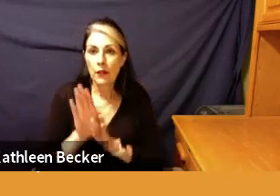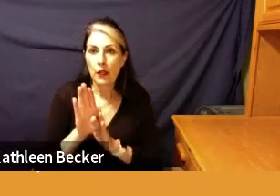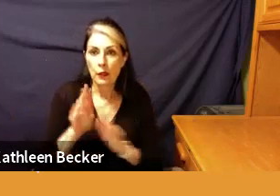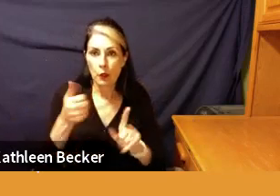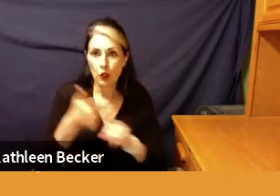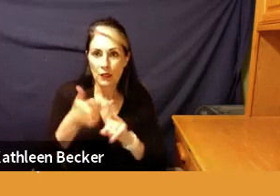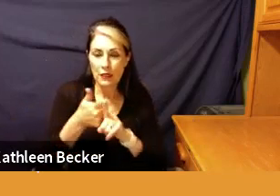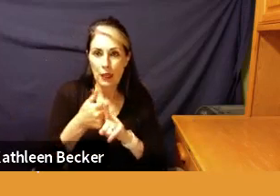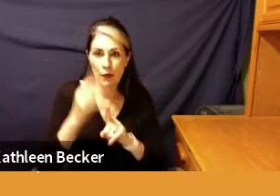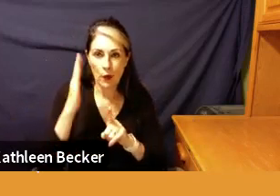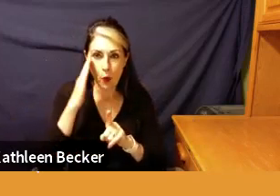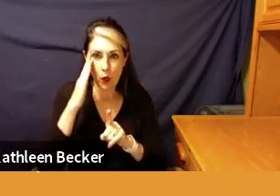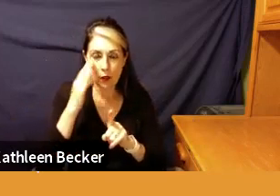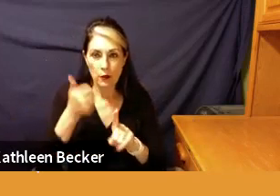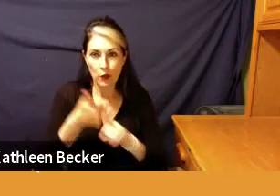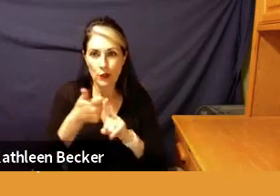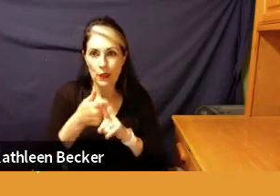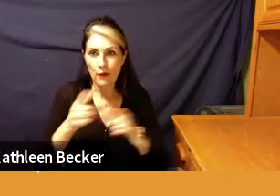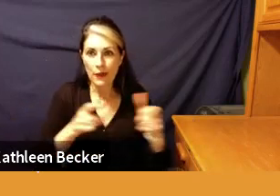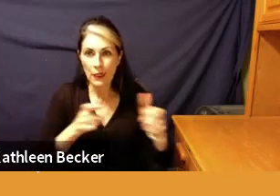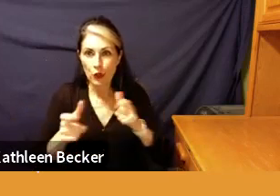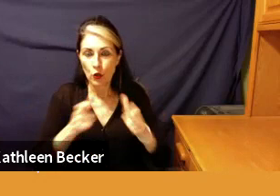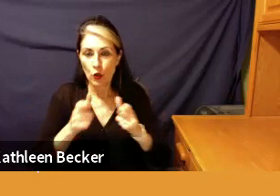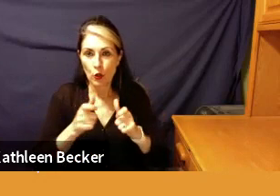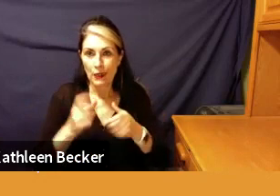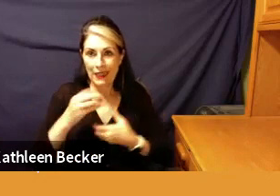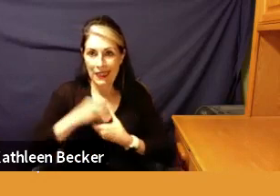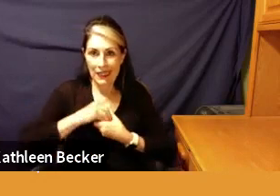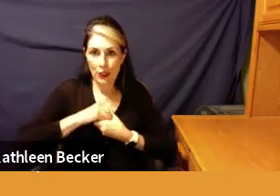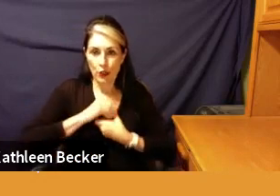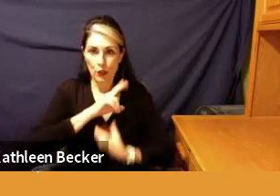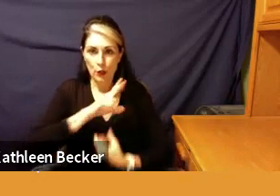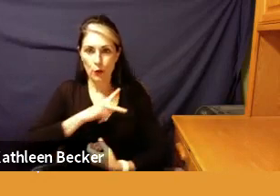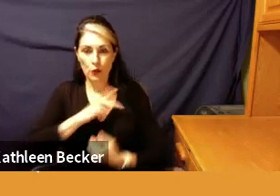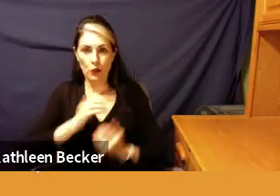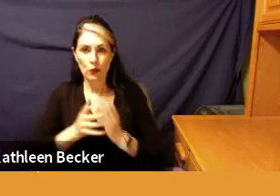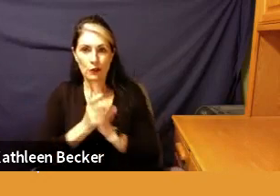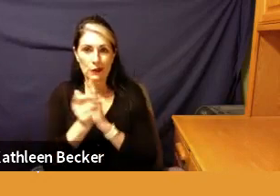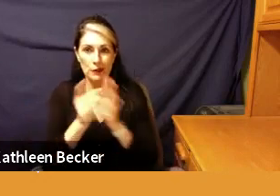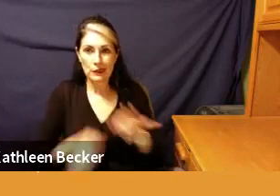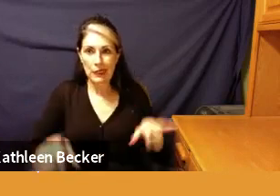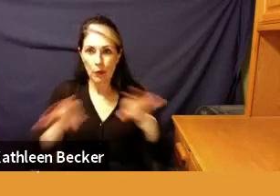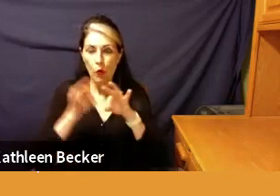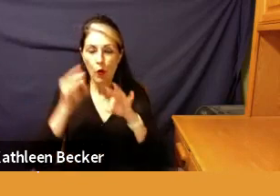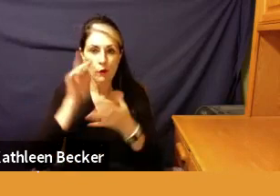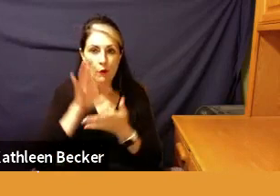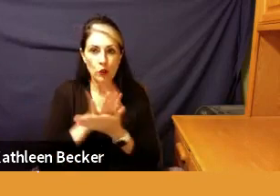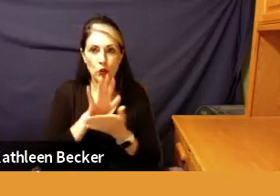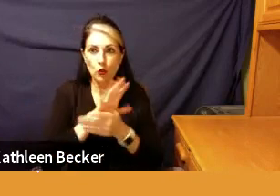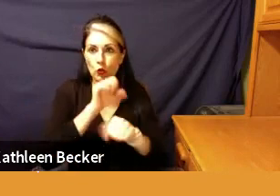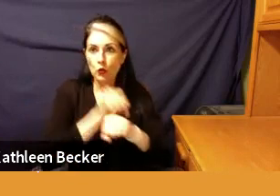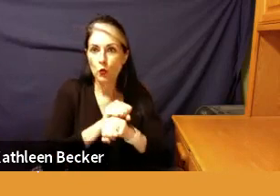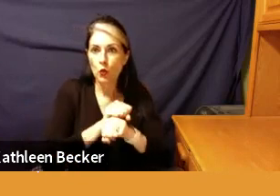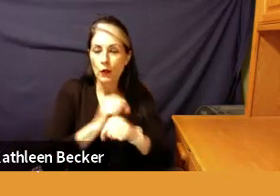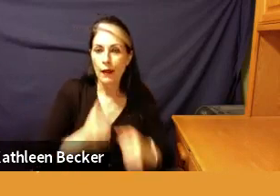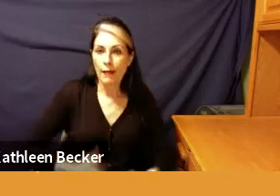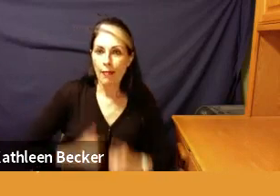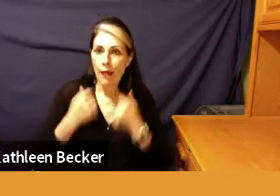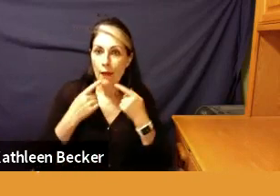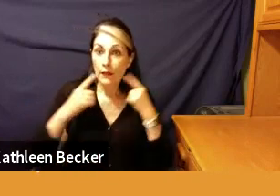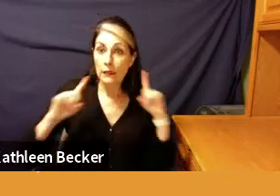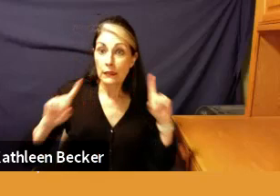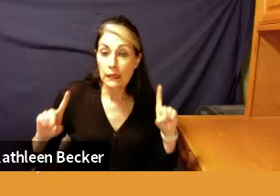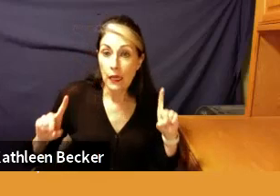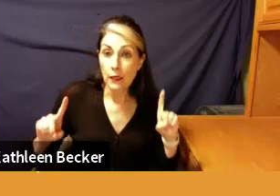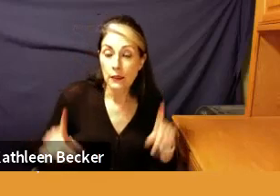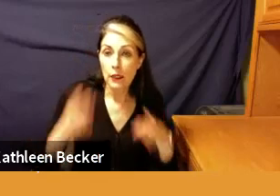self-awareness, self-control, and interpersonal skills that are vital for school, work, and life success. So break